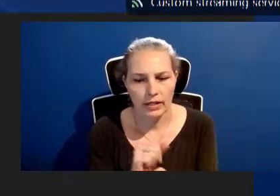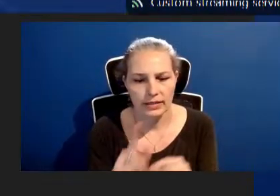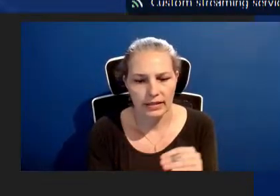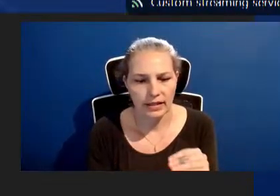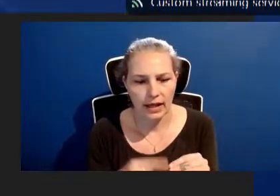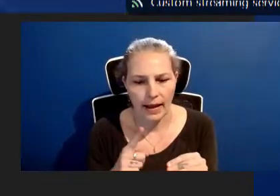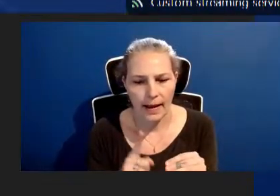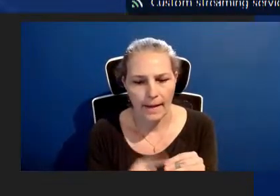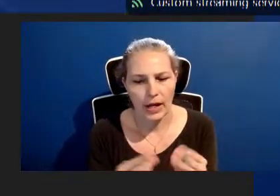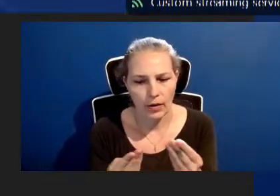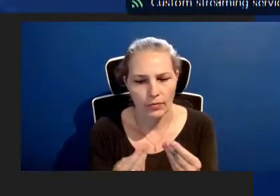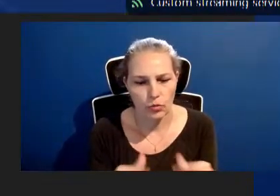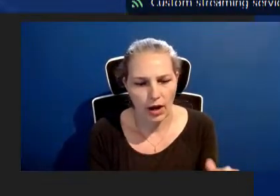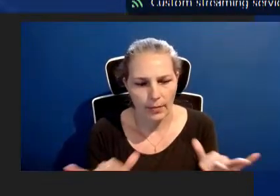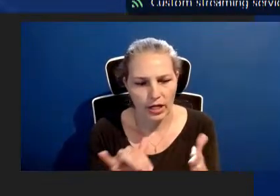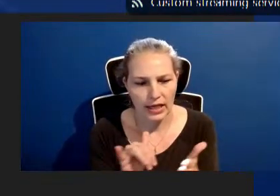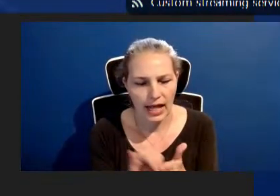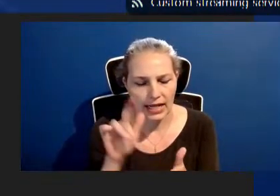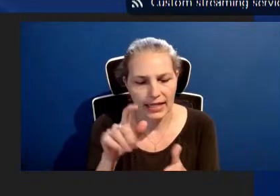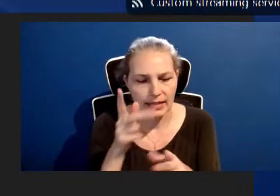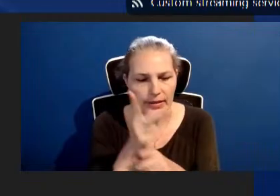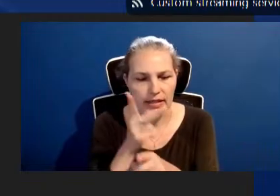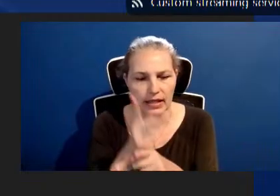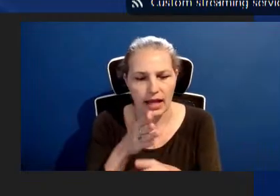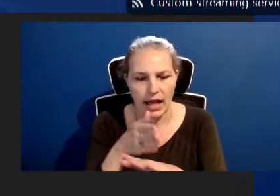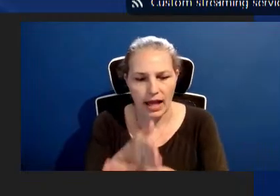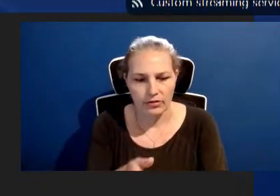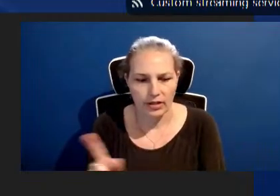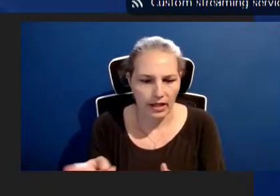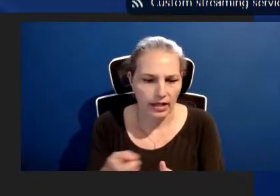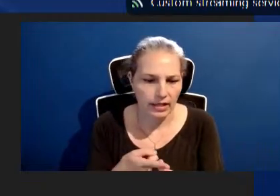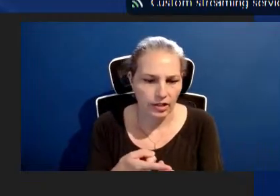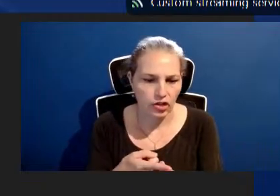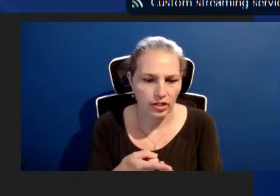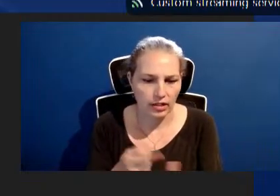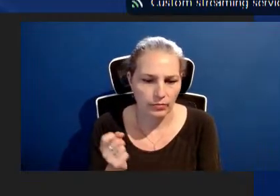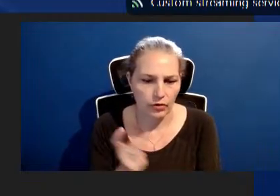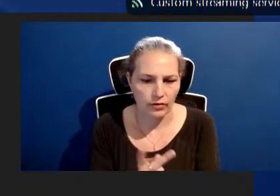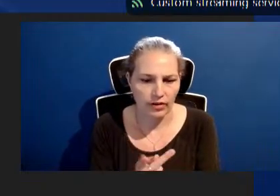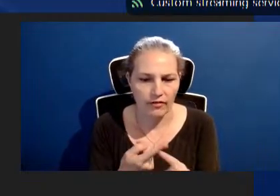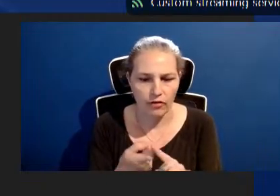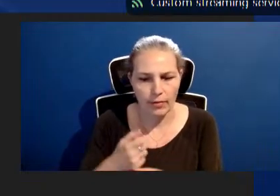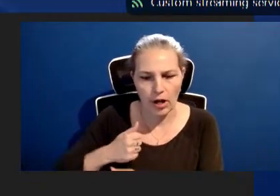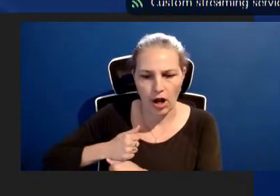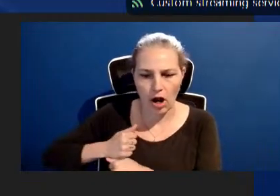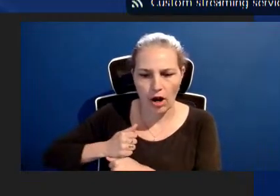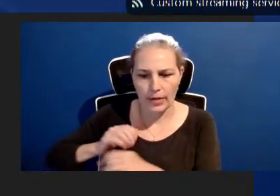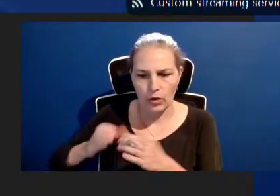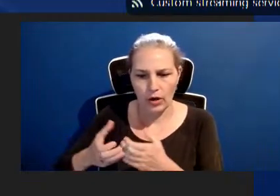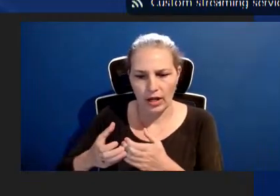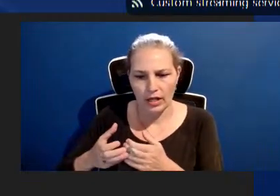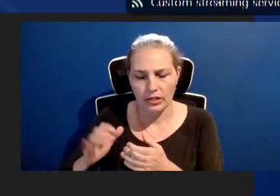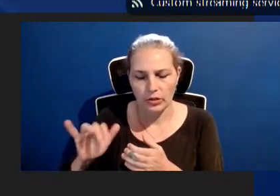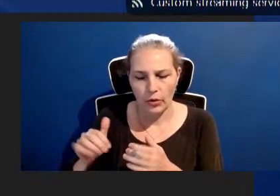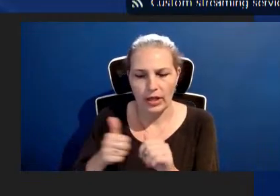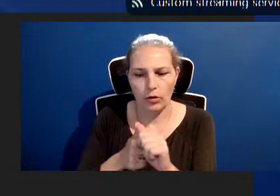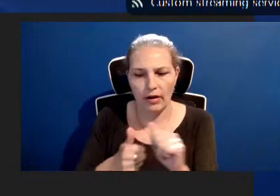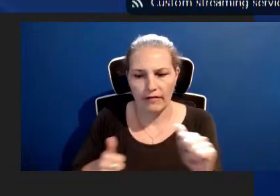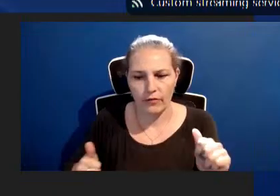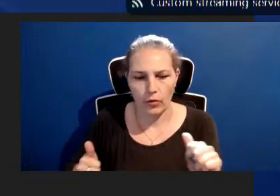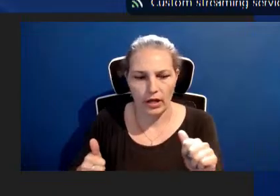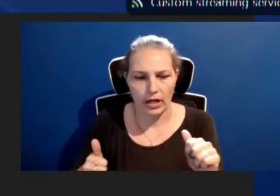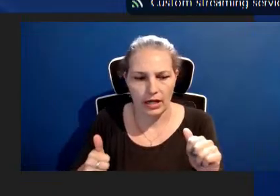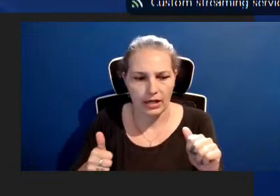be maintained for after the initial clearance by the Army Corps to avoid receiving a citing for a